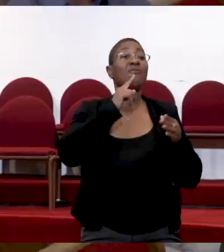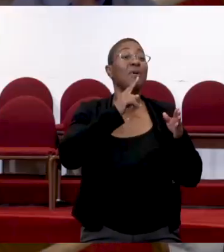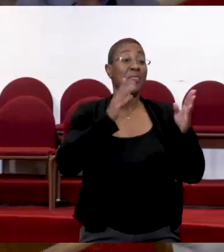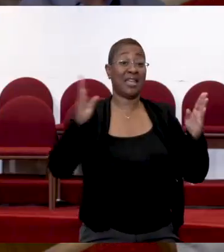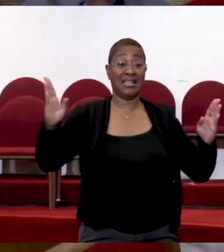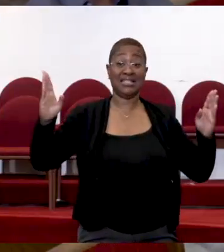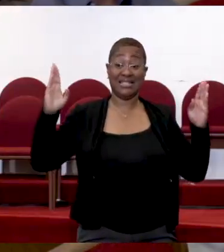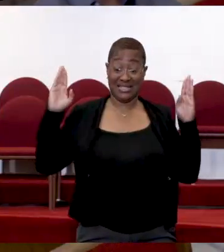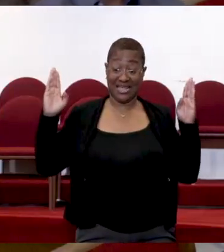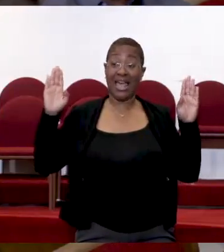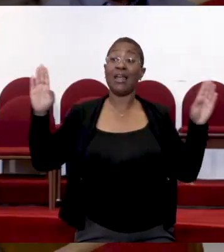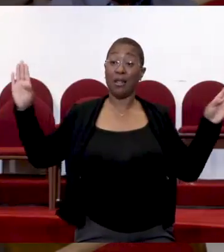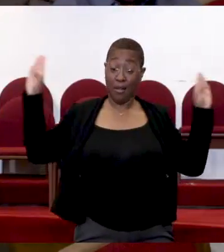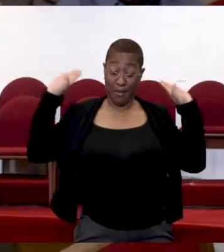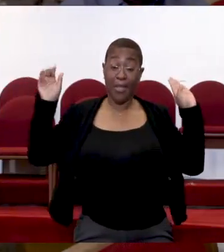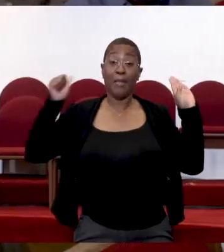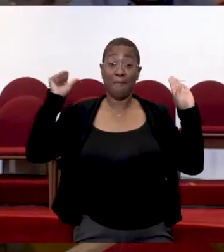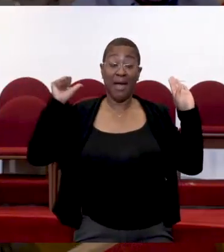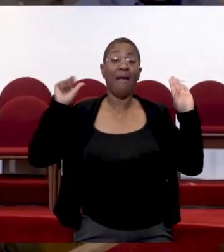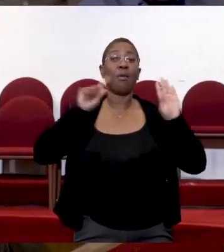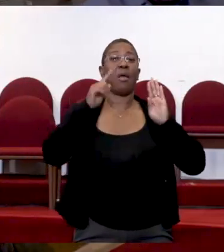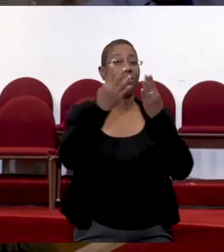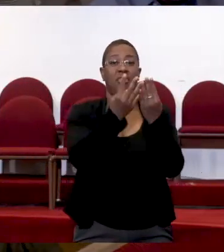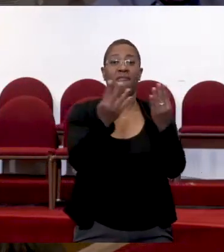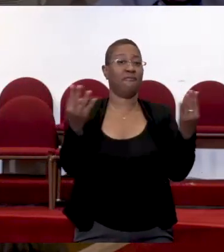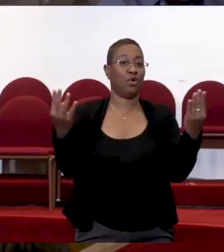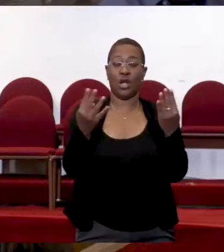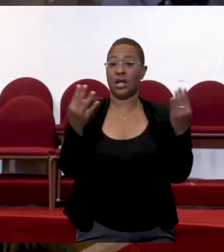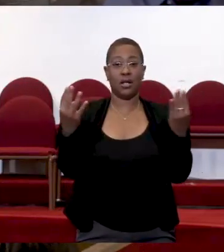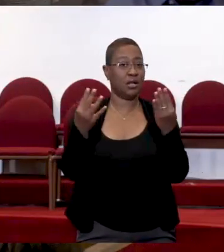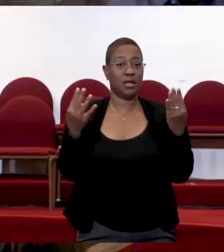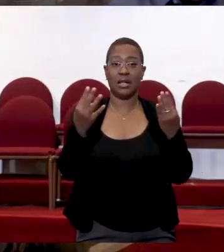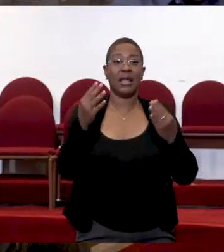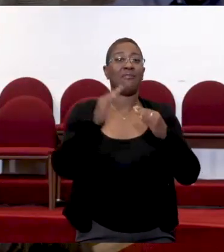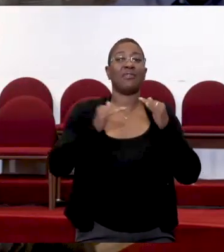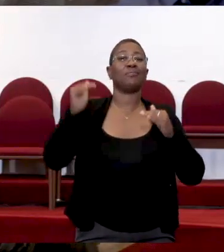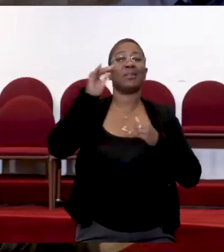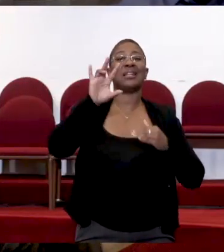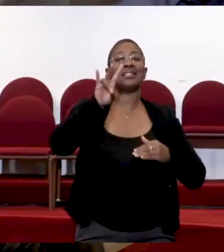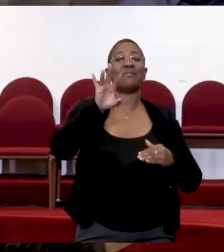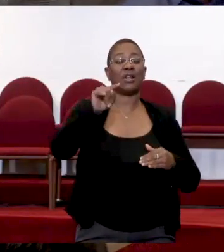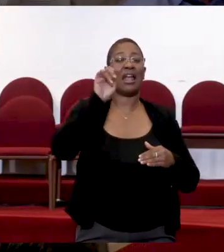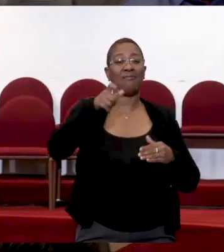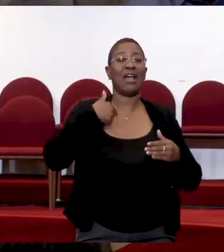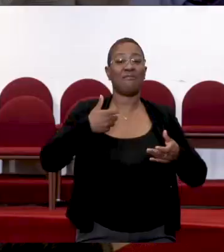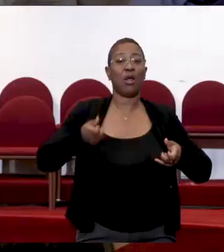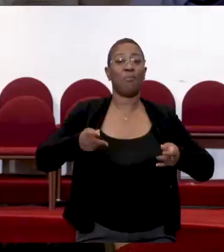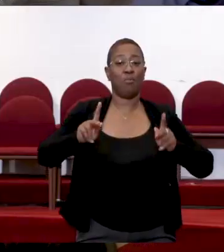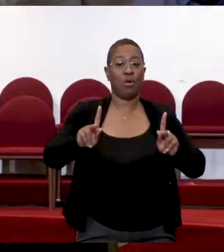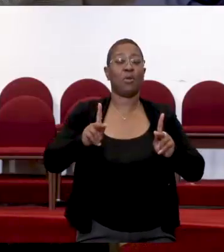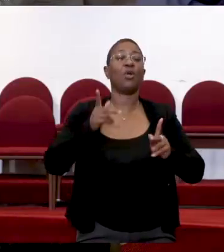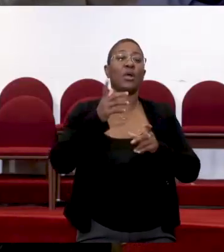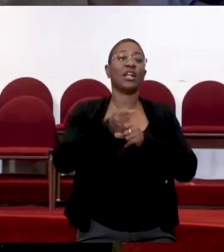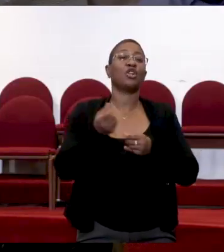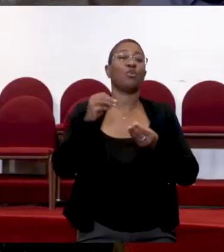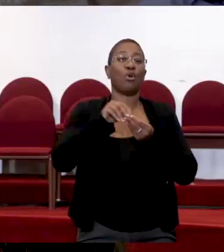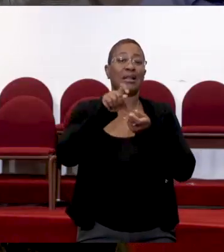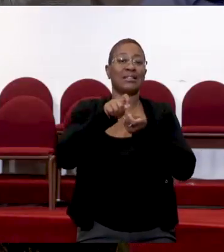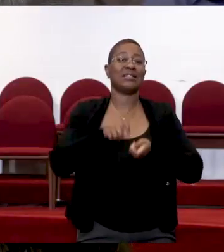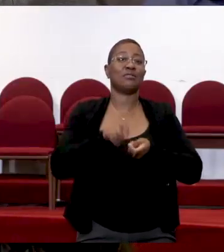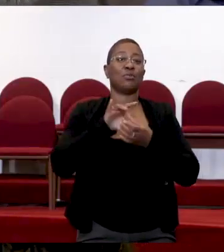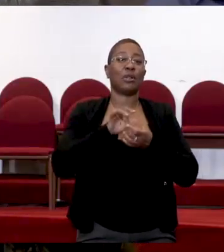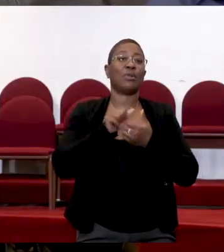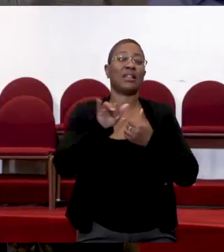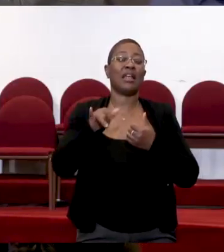to the rear of your house. If you have it taller than 7 foot, you need to have a permit, and we can get you the rest of the details. We'll make sure that